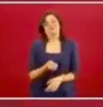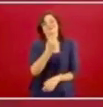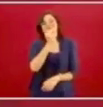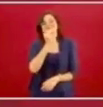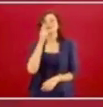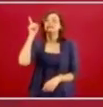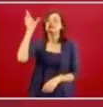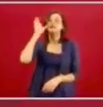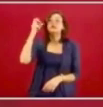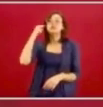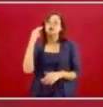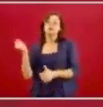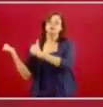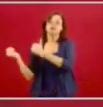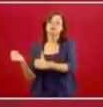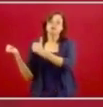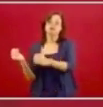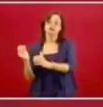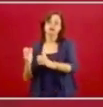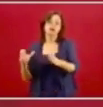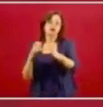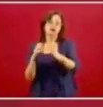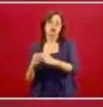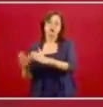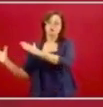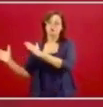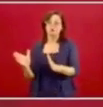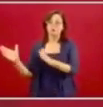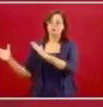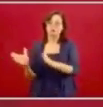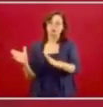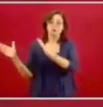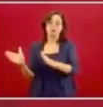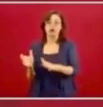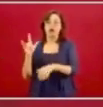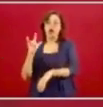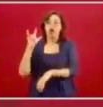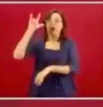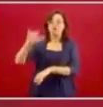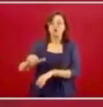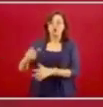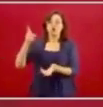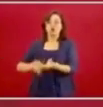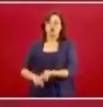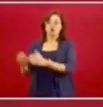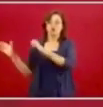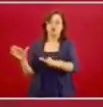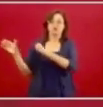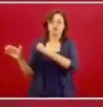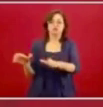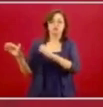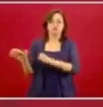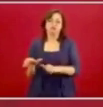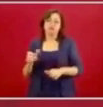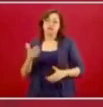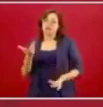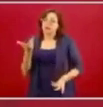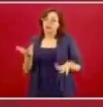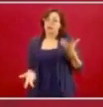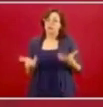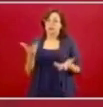I don't have the specific numbers regarding the shipment. It is precisely being loaded right now